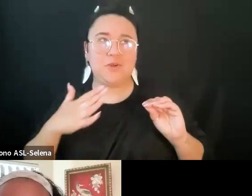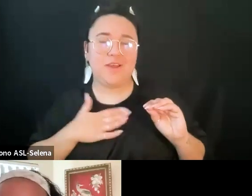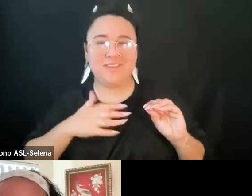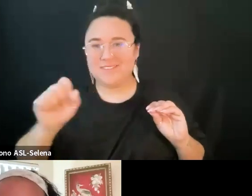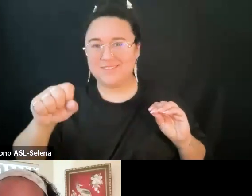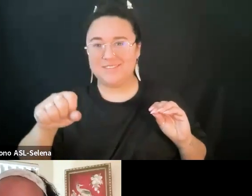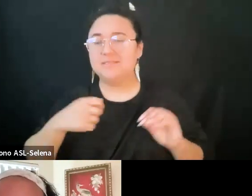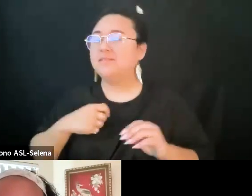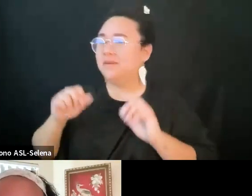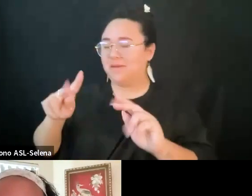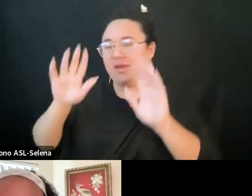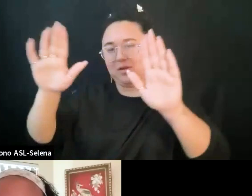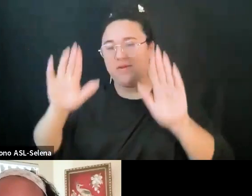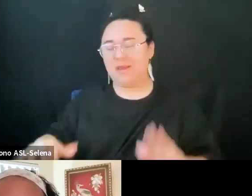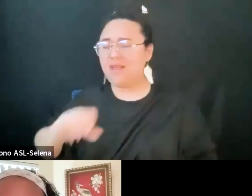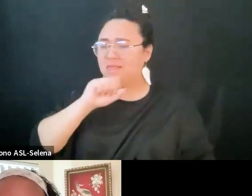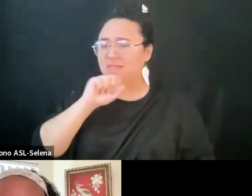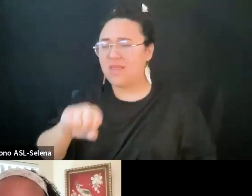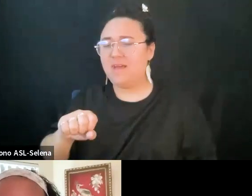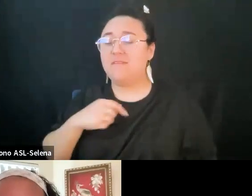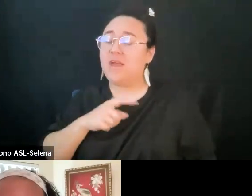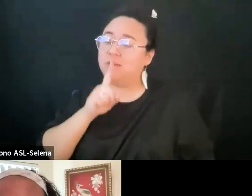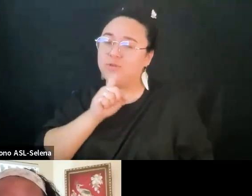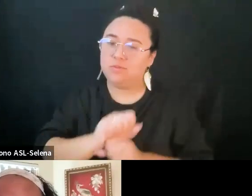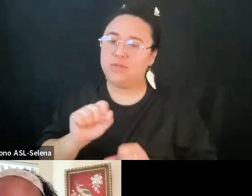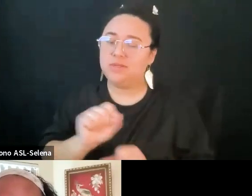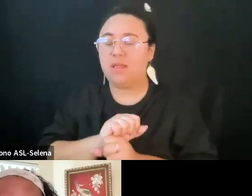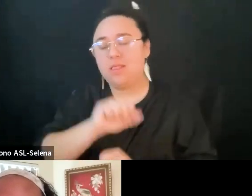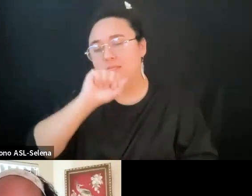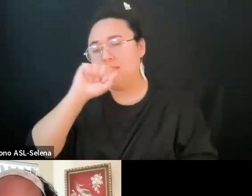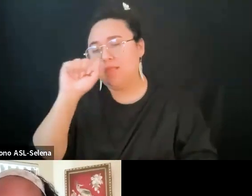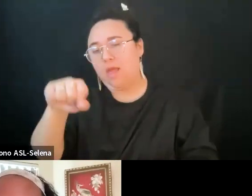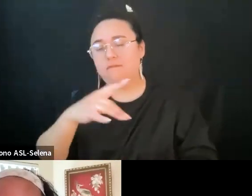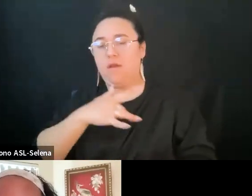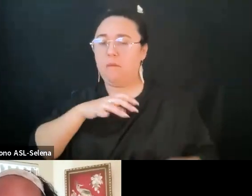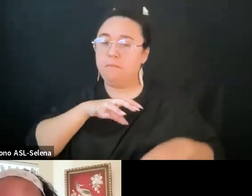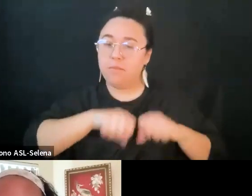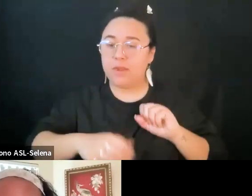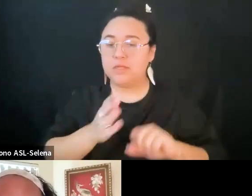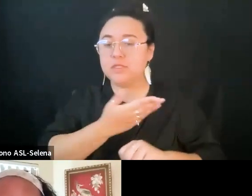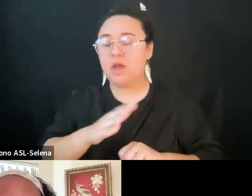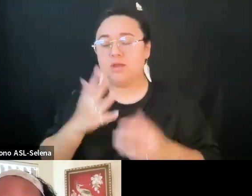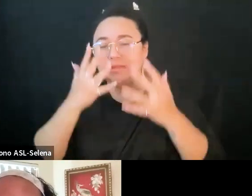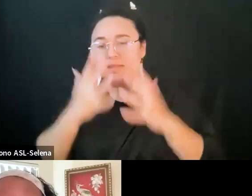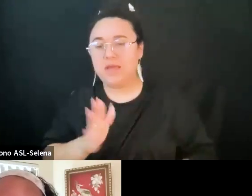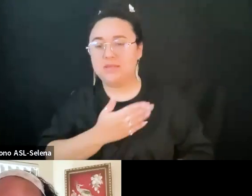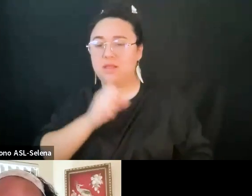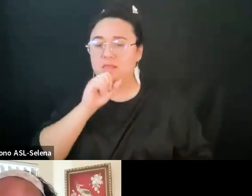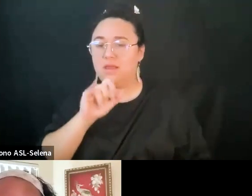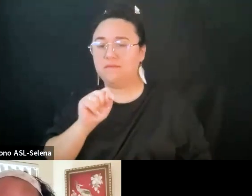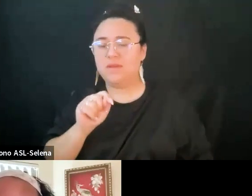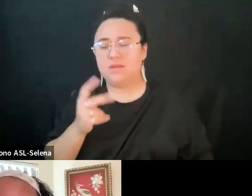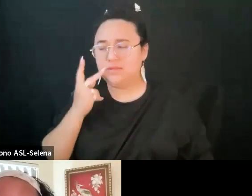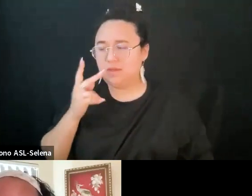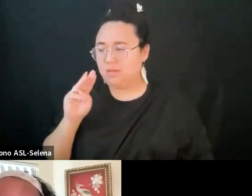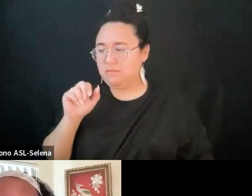Yeah. Okay, great. Because I love I'm a real sucker for a heartbreak anthem, a sad song. I saw a meme this